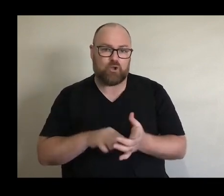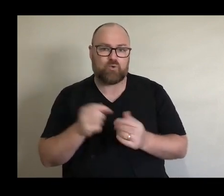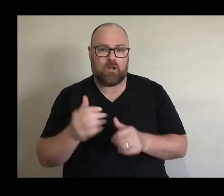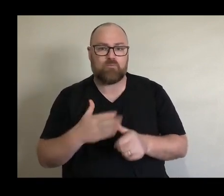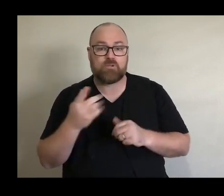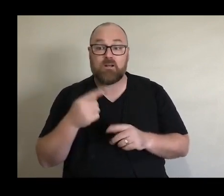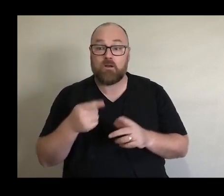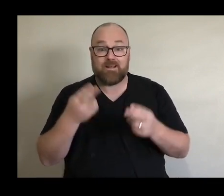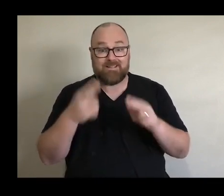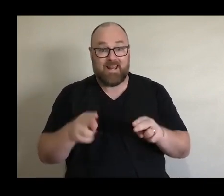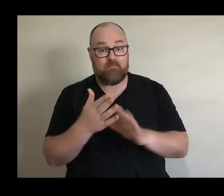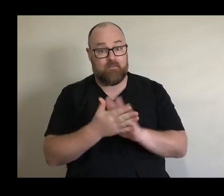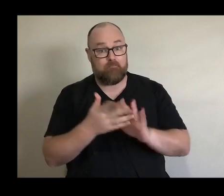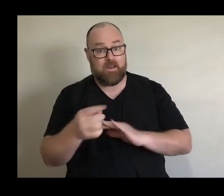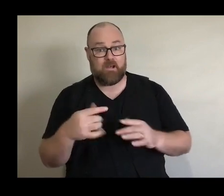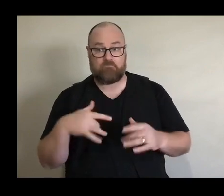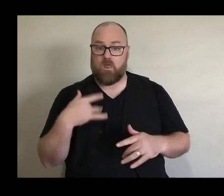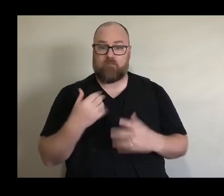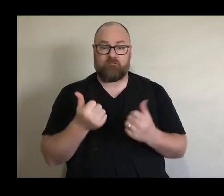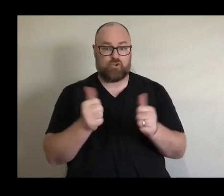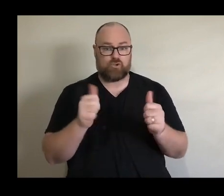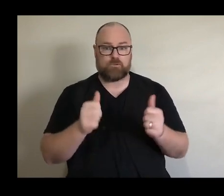life, right?